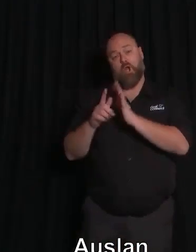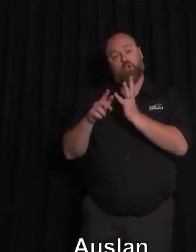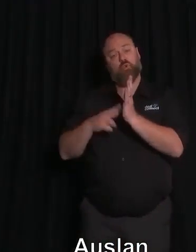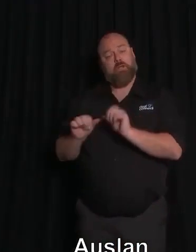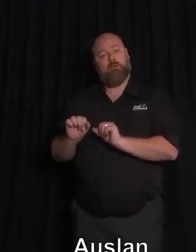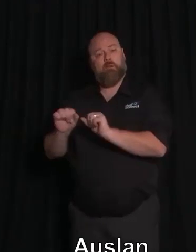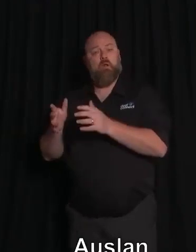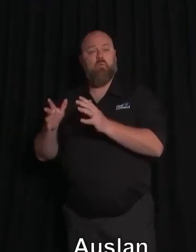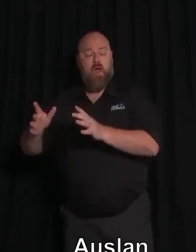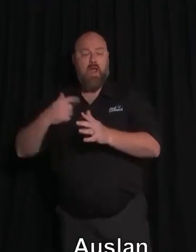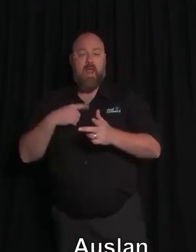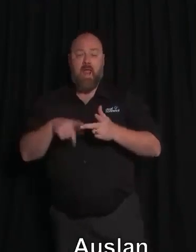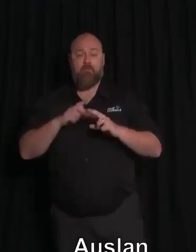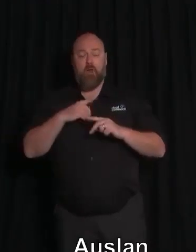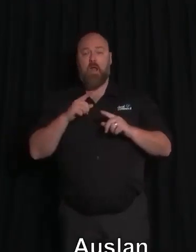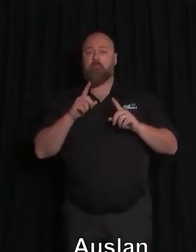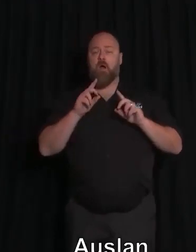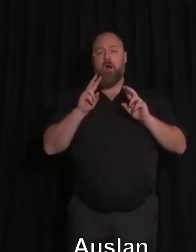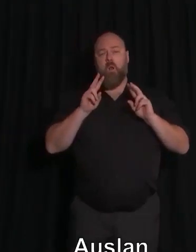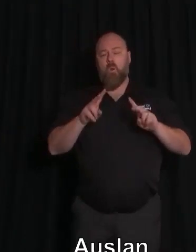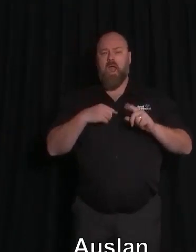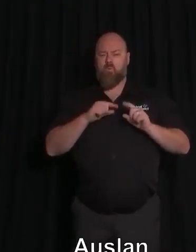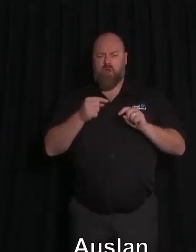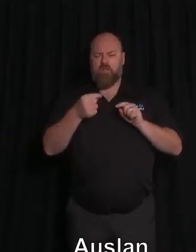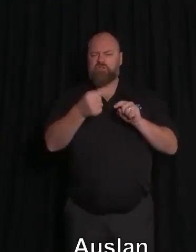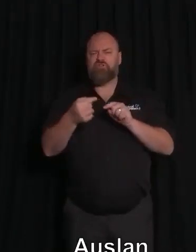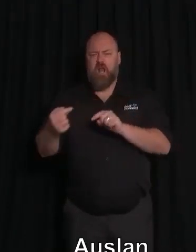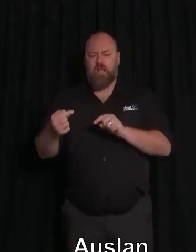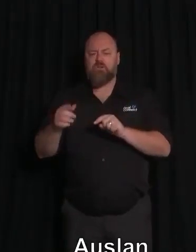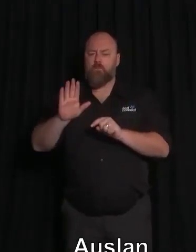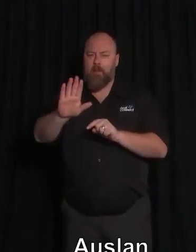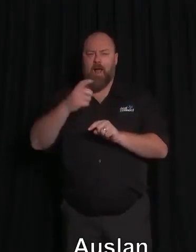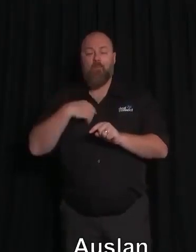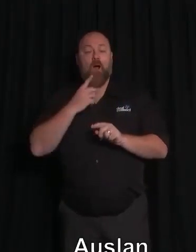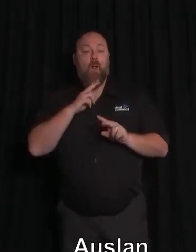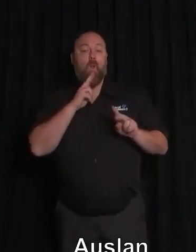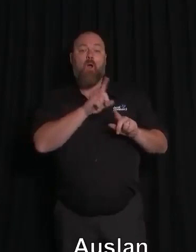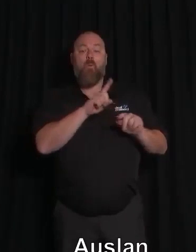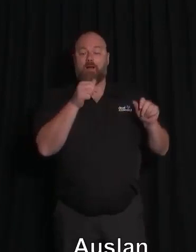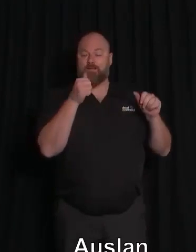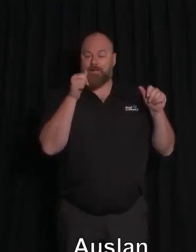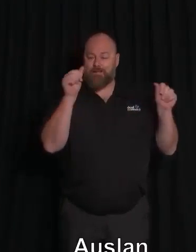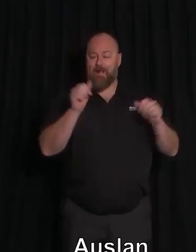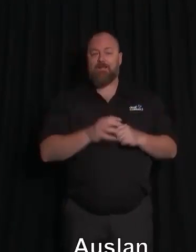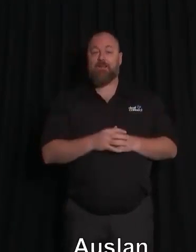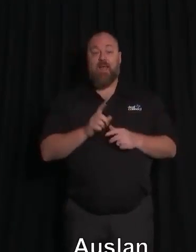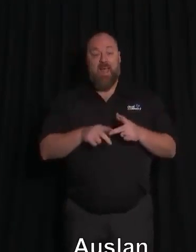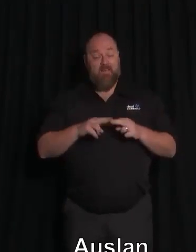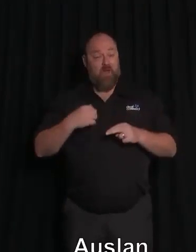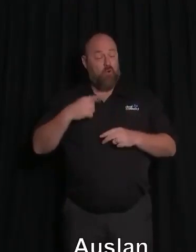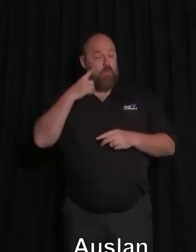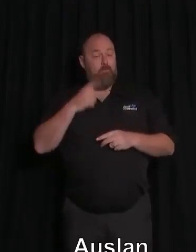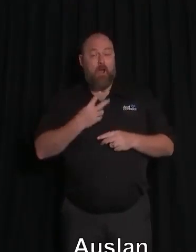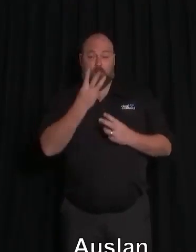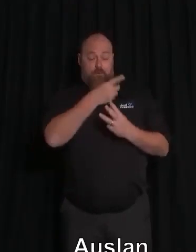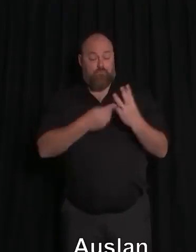come to the challenges, let's look at the successes. And I have to say, if I had to name the 3 most controversial issues that exist